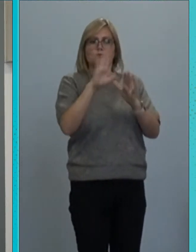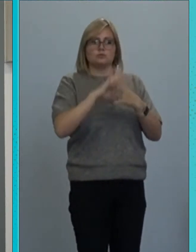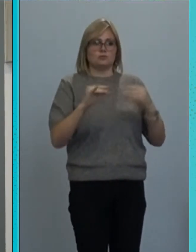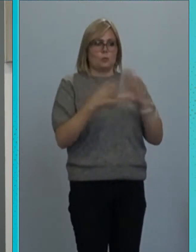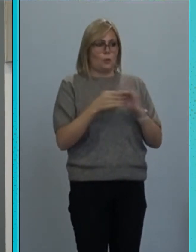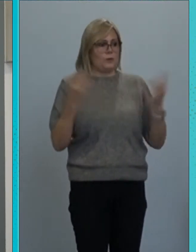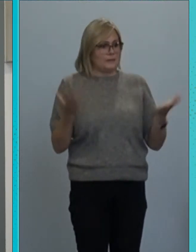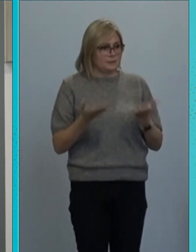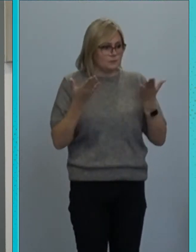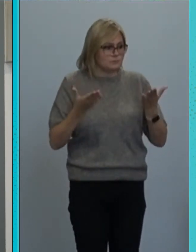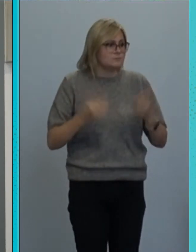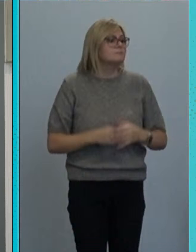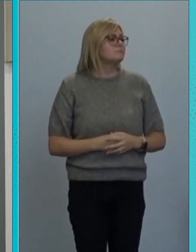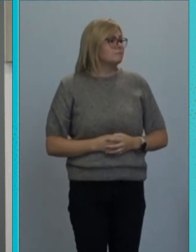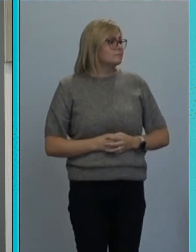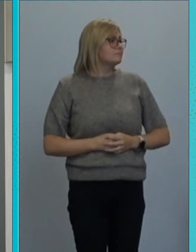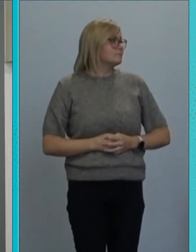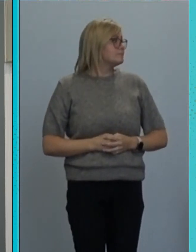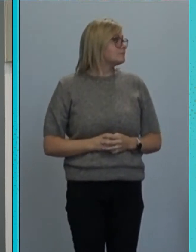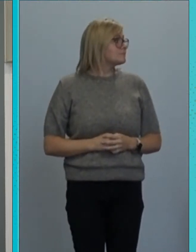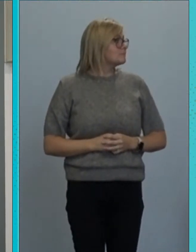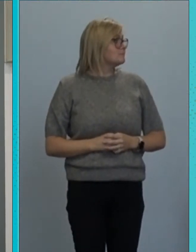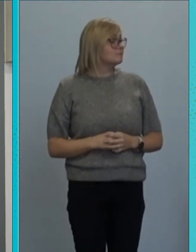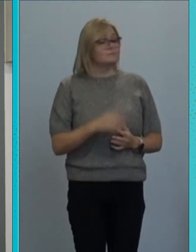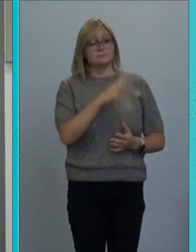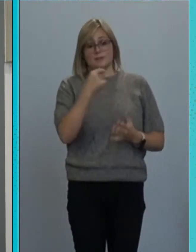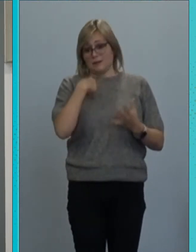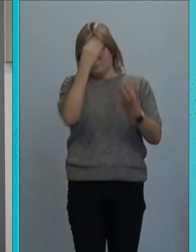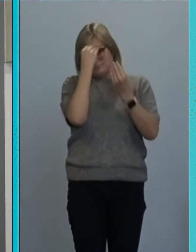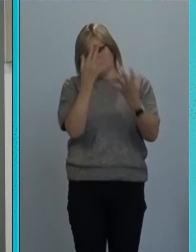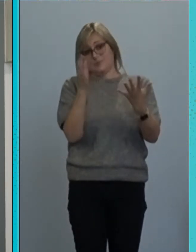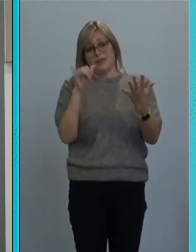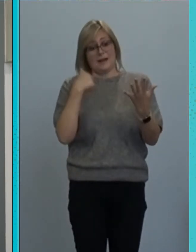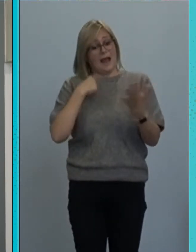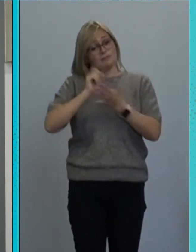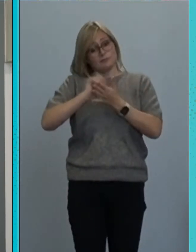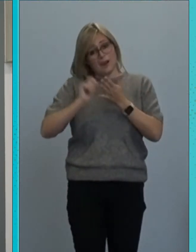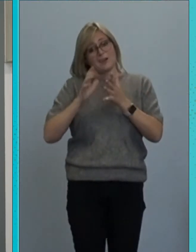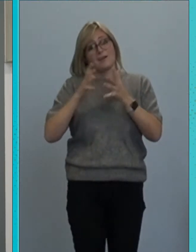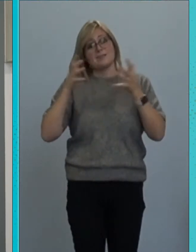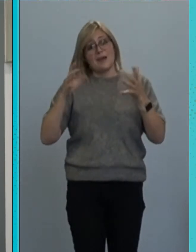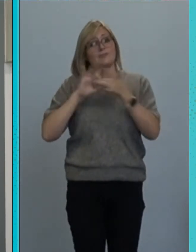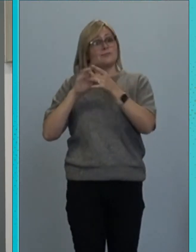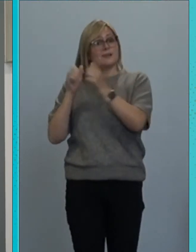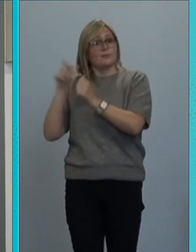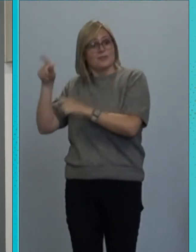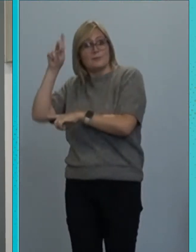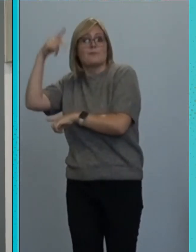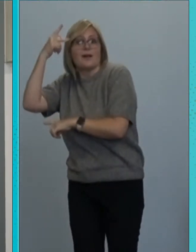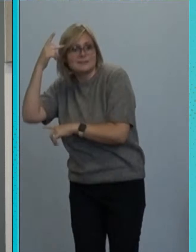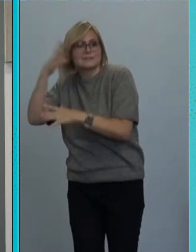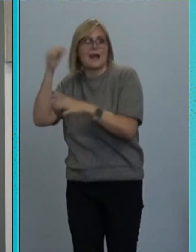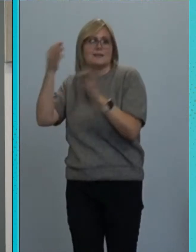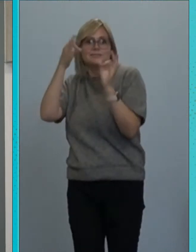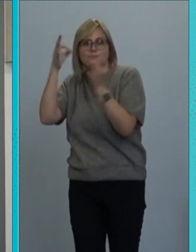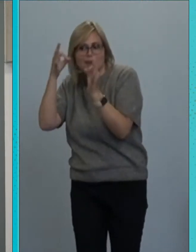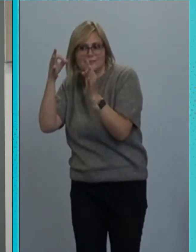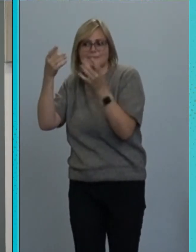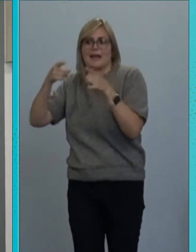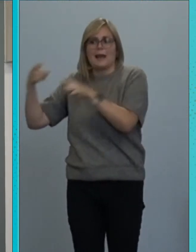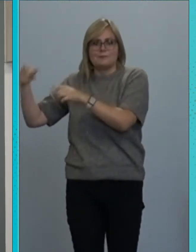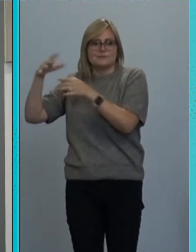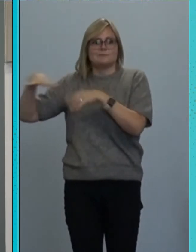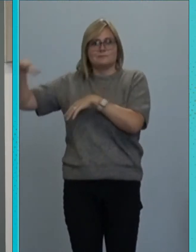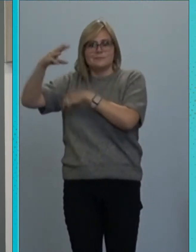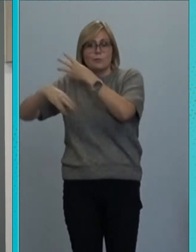And I say that as someone who writes a lot about the noise and chaos of the current